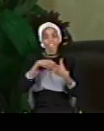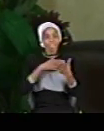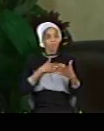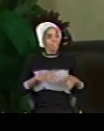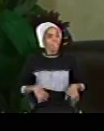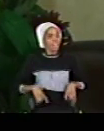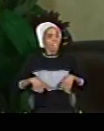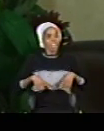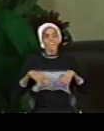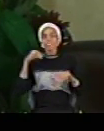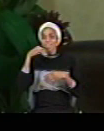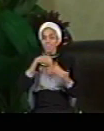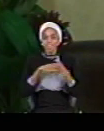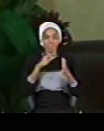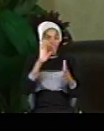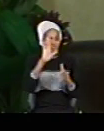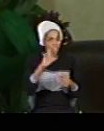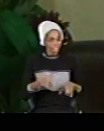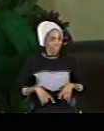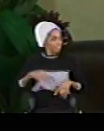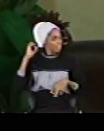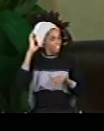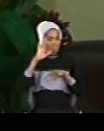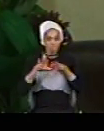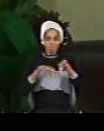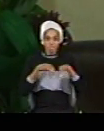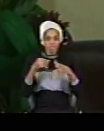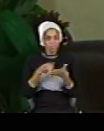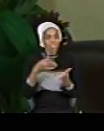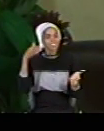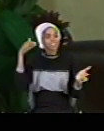In my life, in your life,